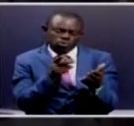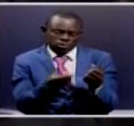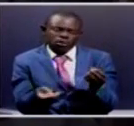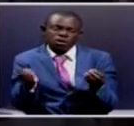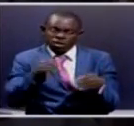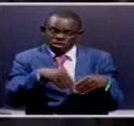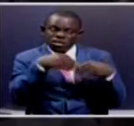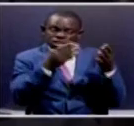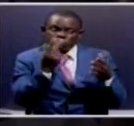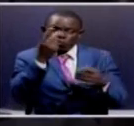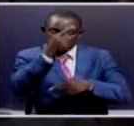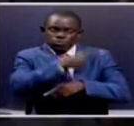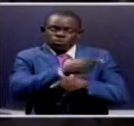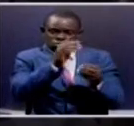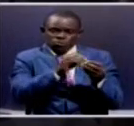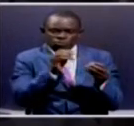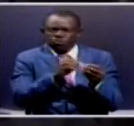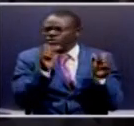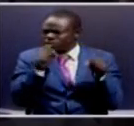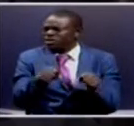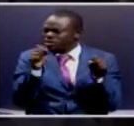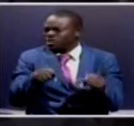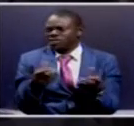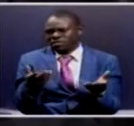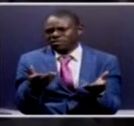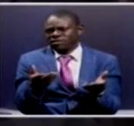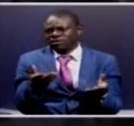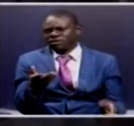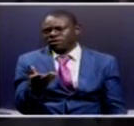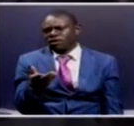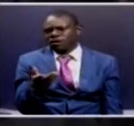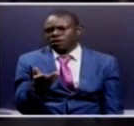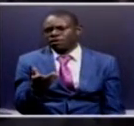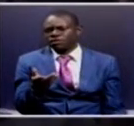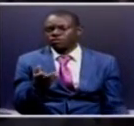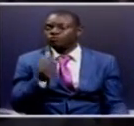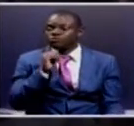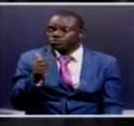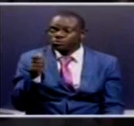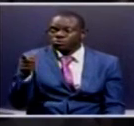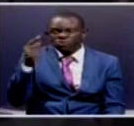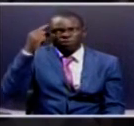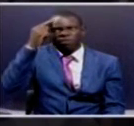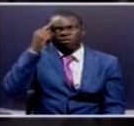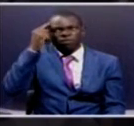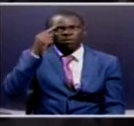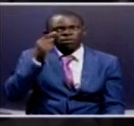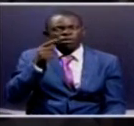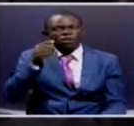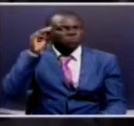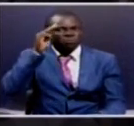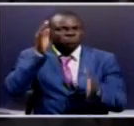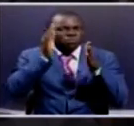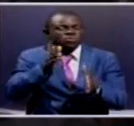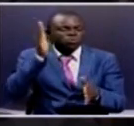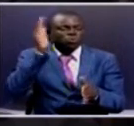business. Now, if you are going to argue that, but the minister automatically turn down that